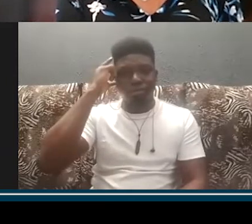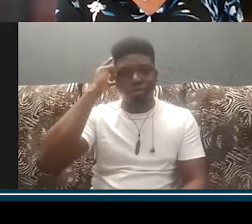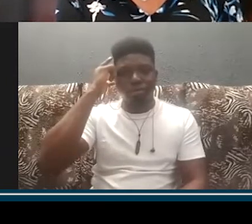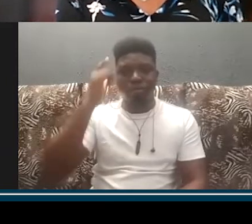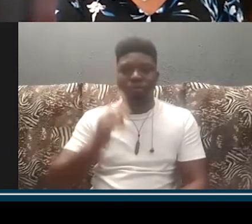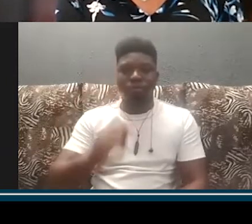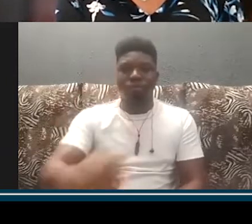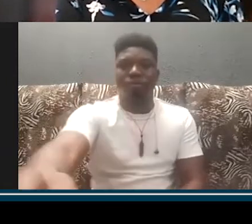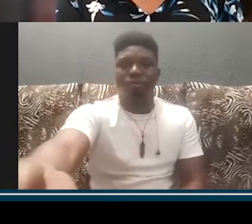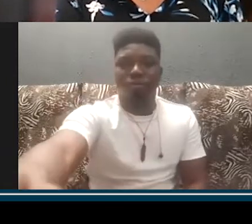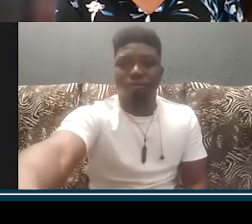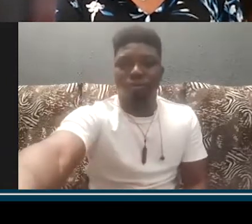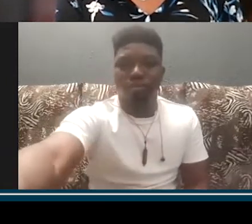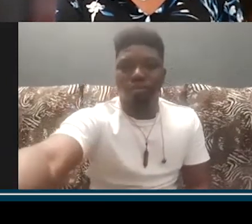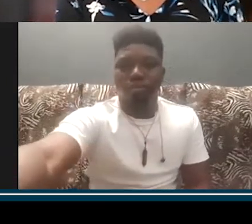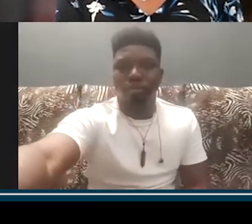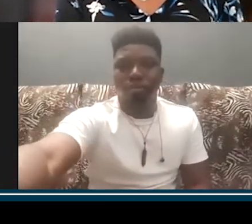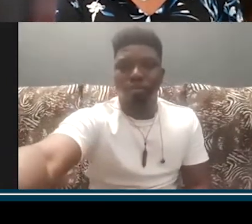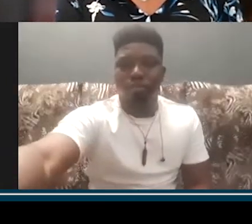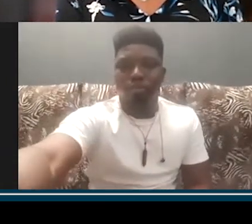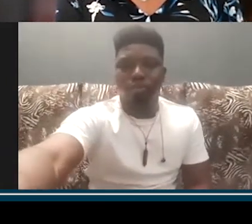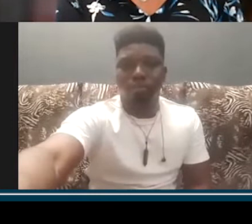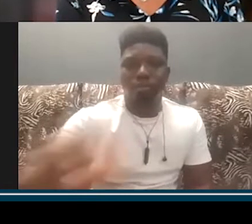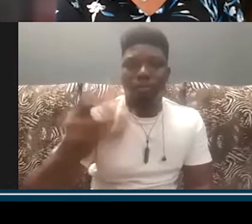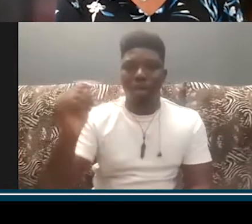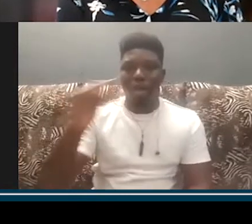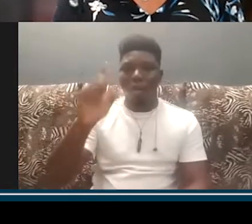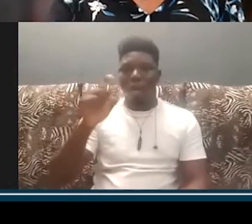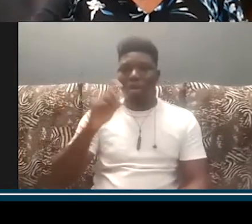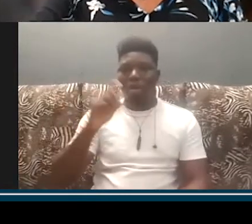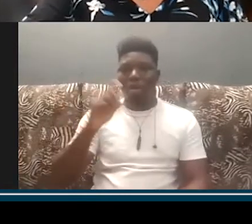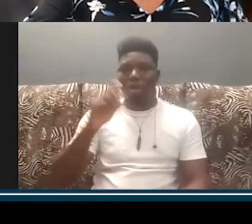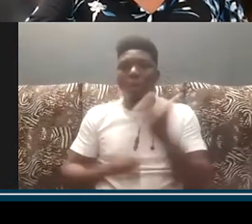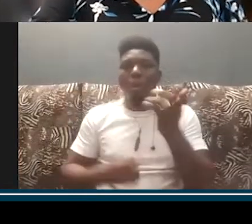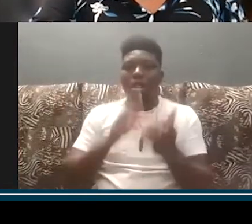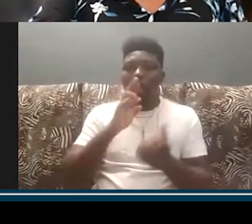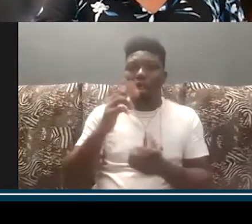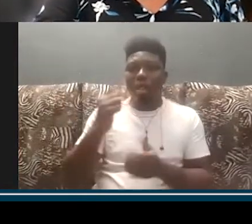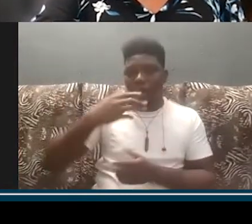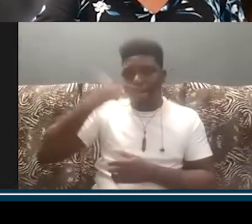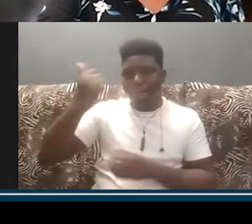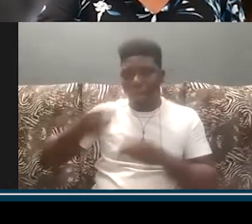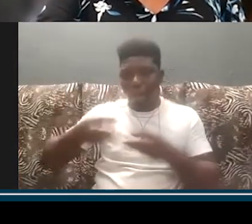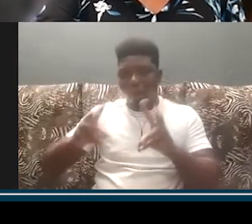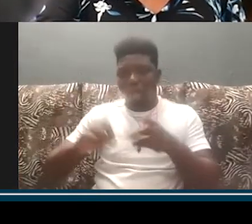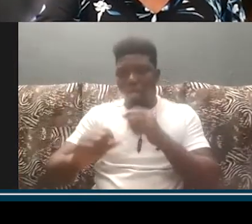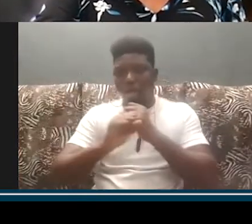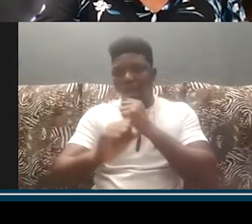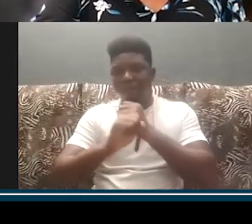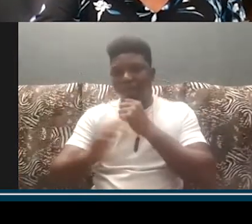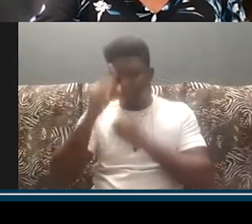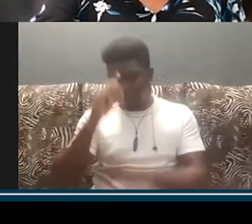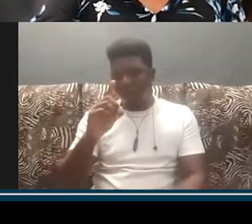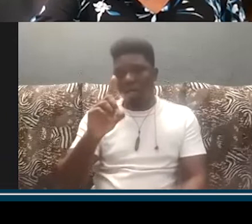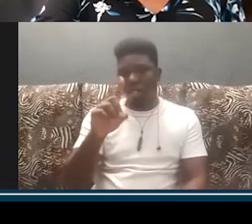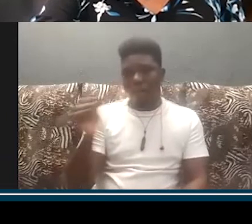question was, and Zena Marari writes, what are the best ways to advocate for disability inclusion in a